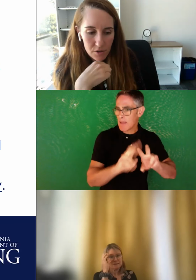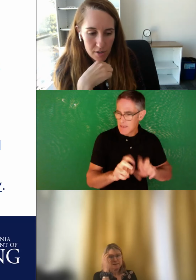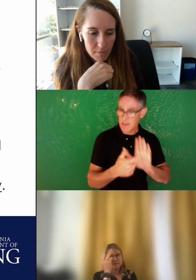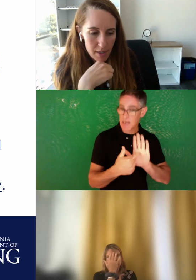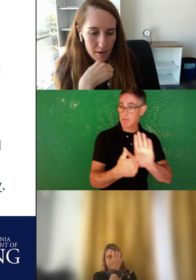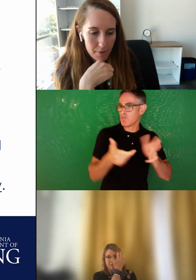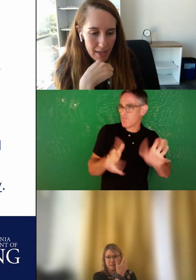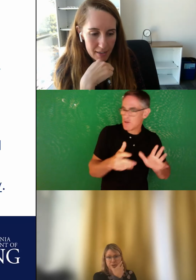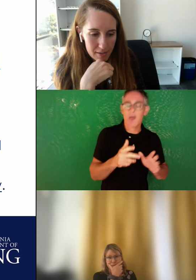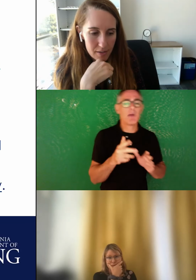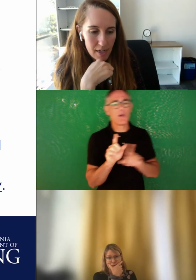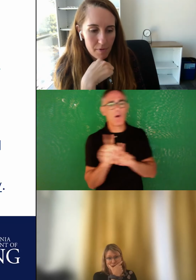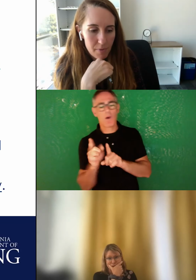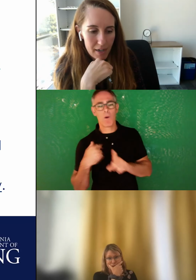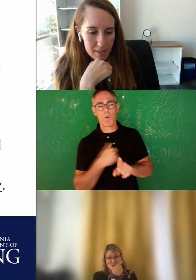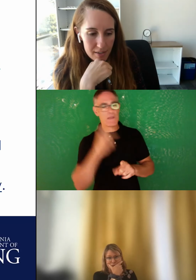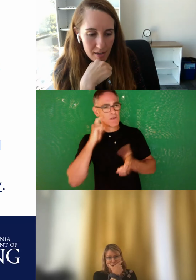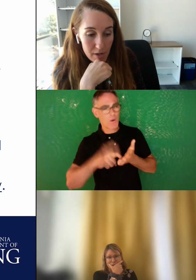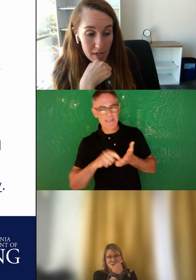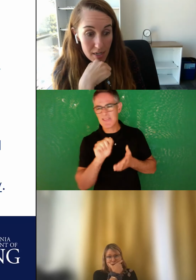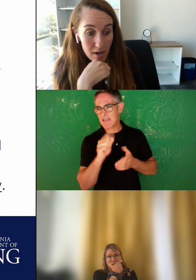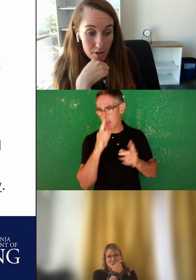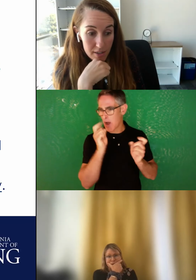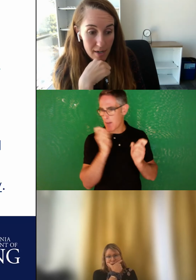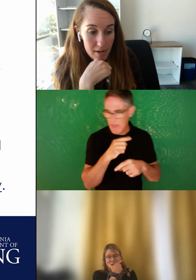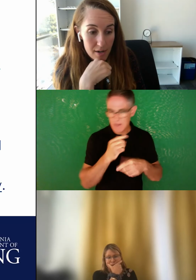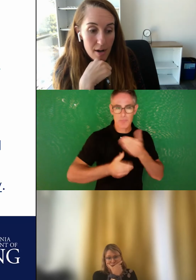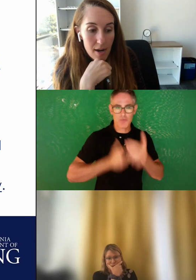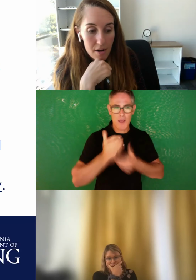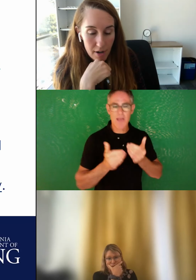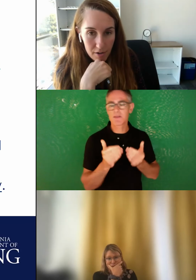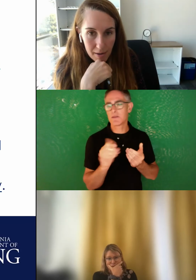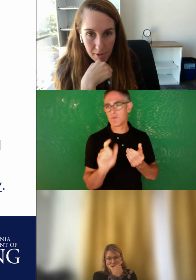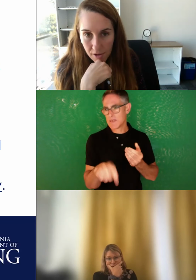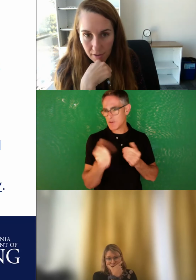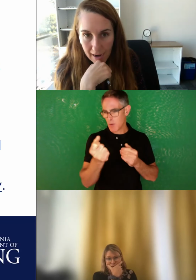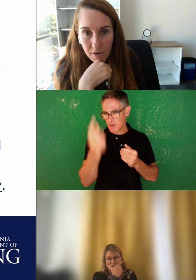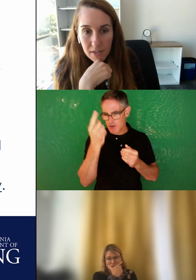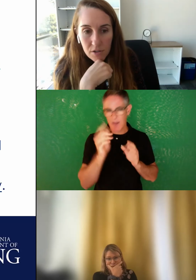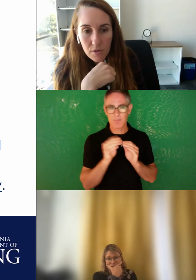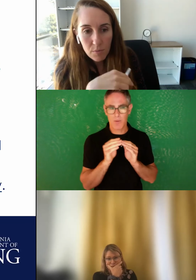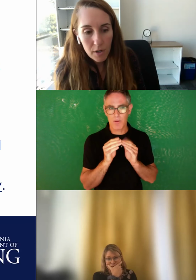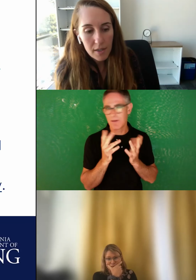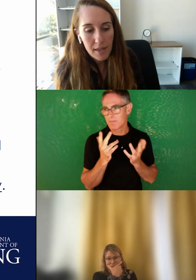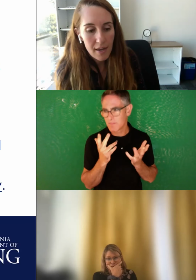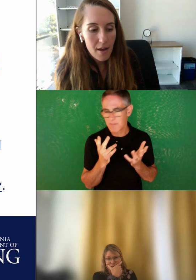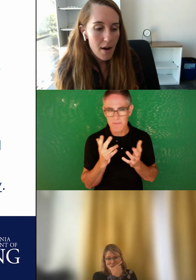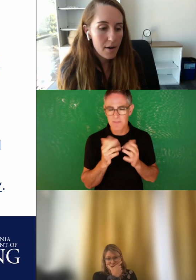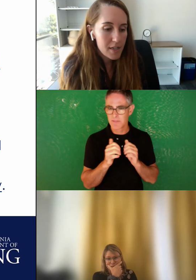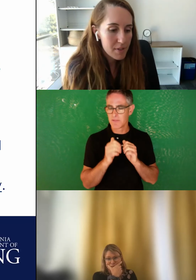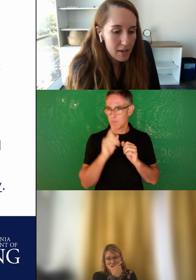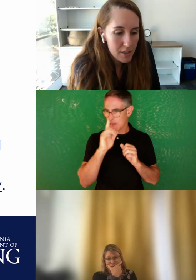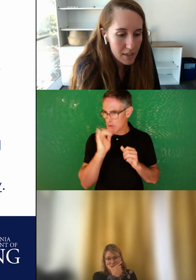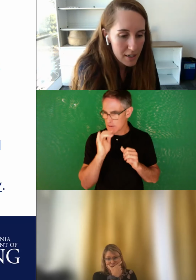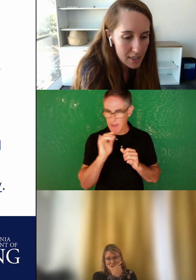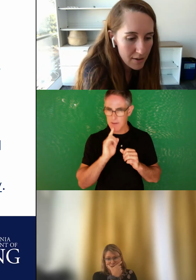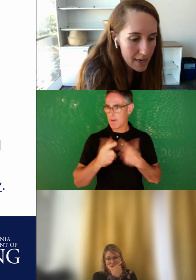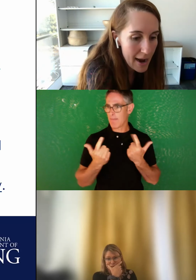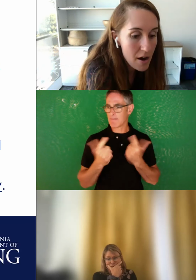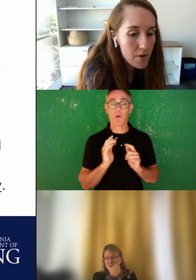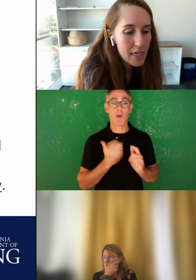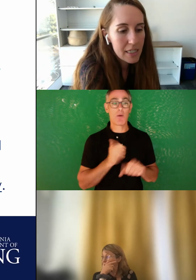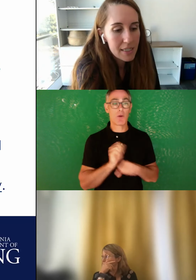an extremely complex type of process that we need to understand in greater depth on the ground. And so the work that our team is actually